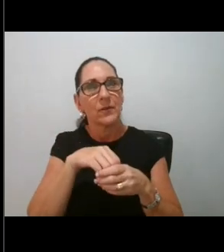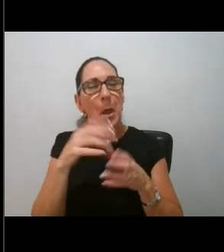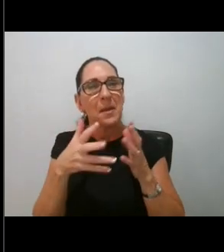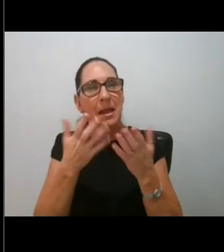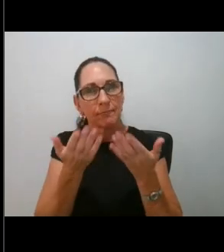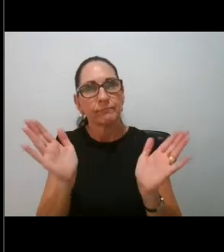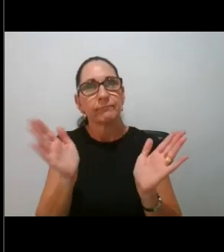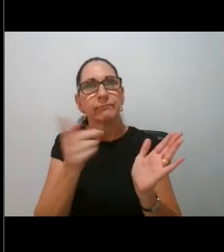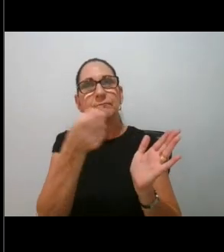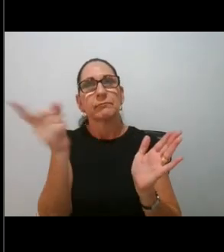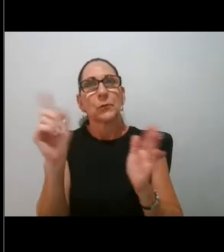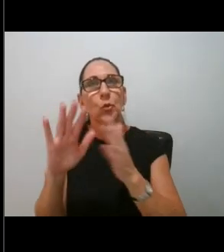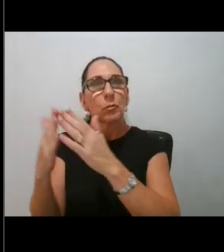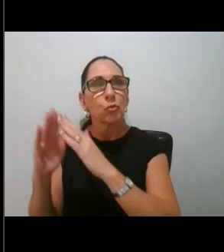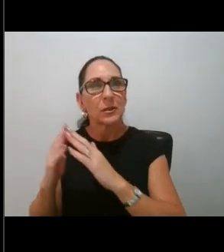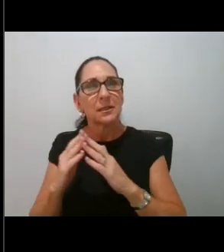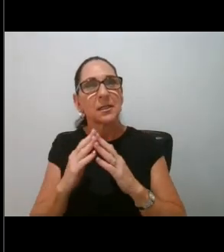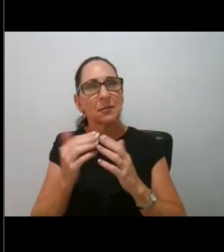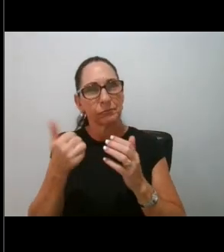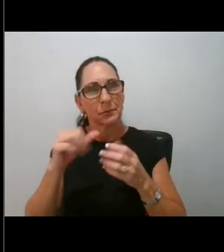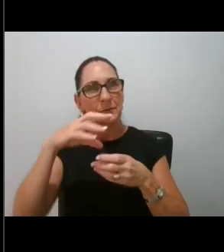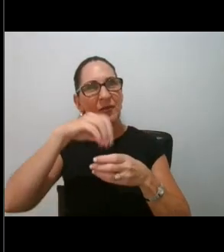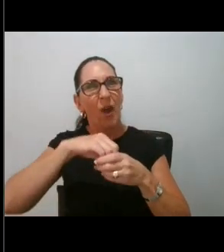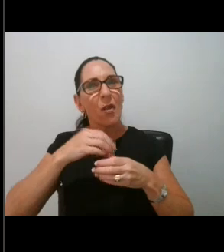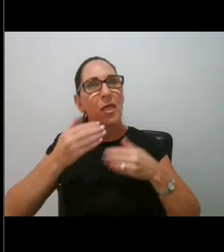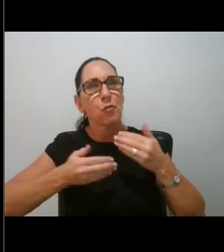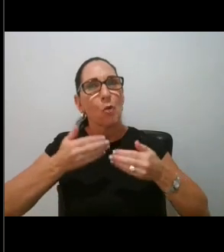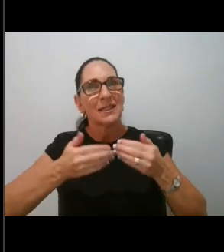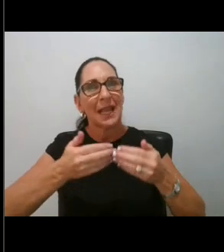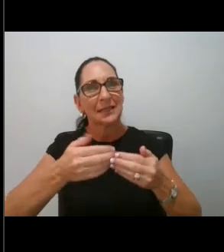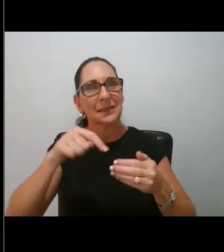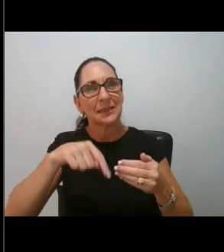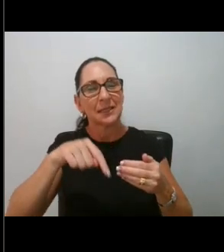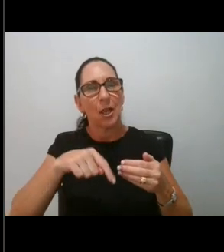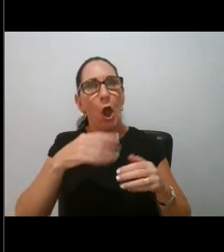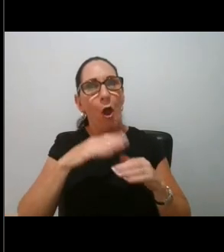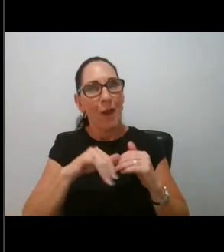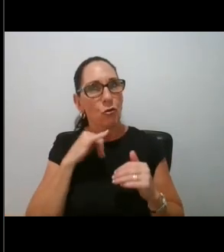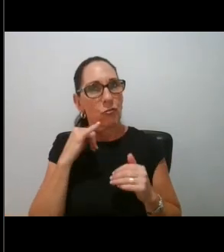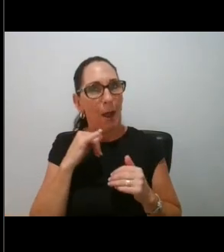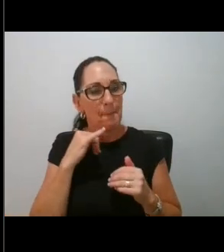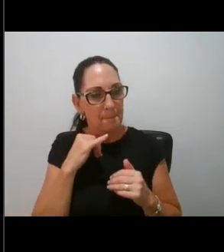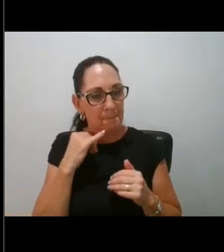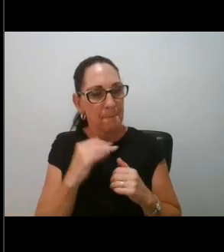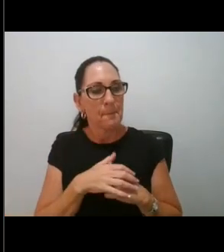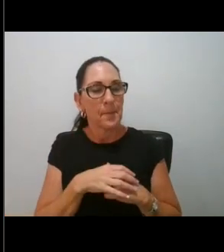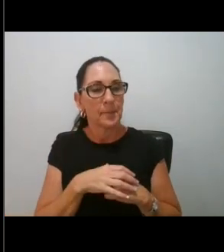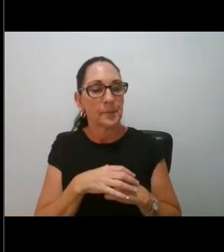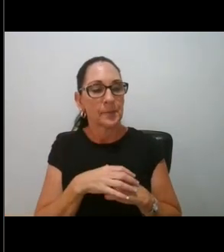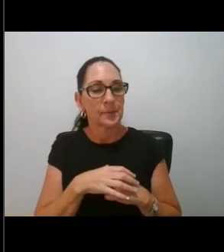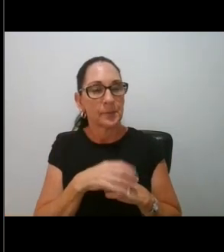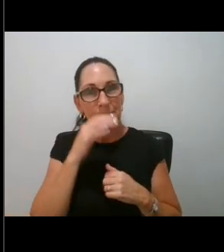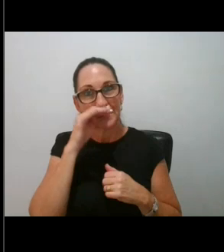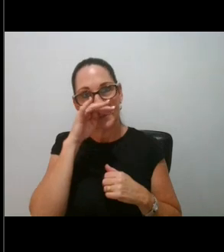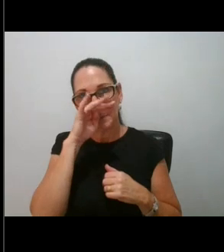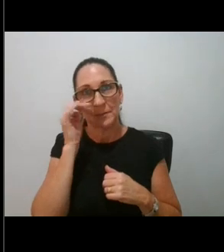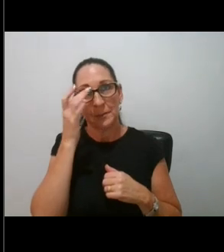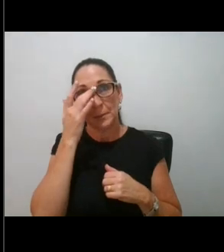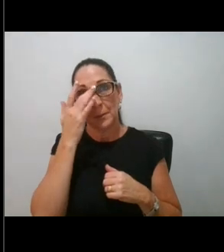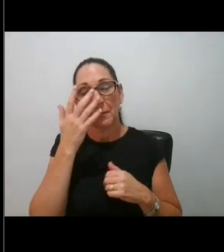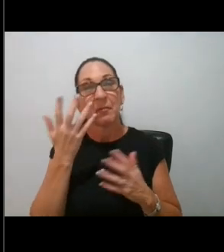to be part of a process that responds to crime. It can also help